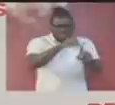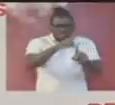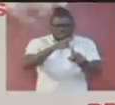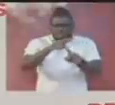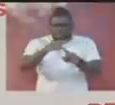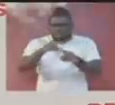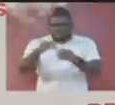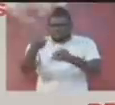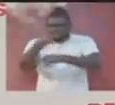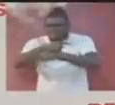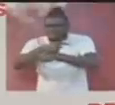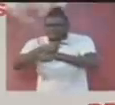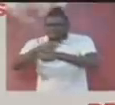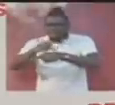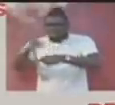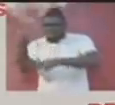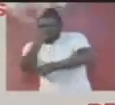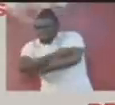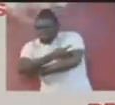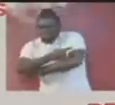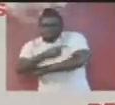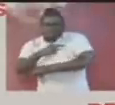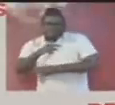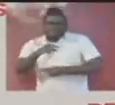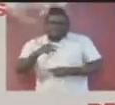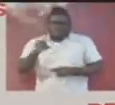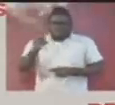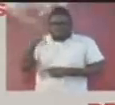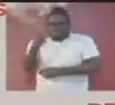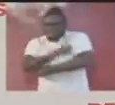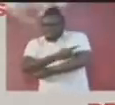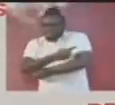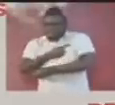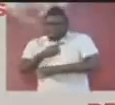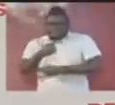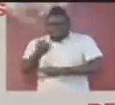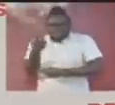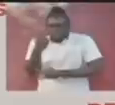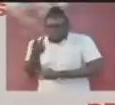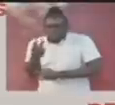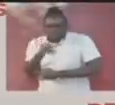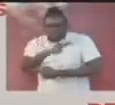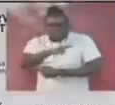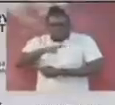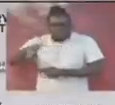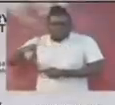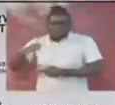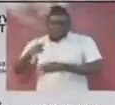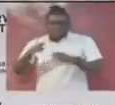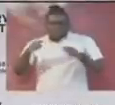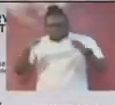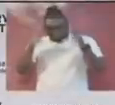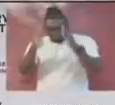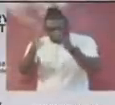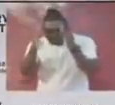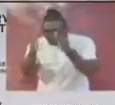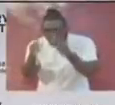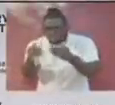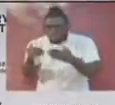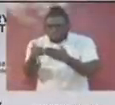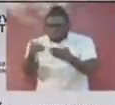contextualizes the complexity of that decision-making process. Thank you very much. Thank you, Minister.